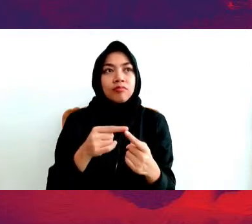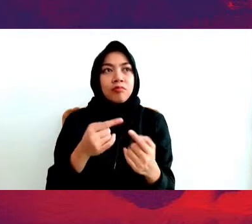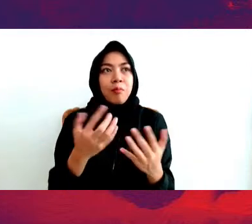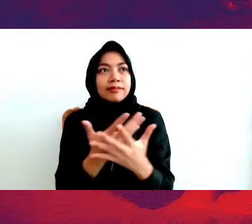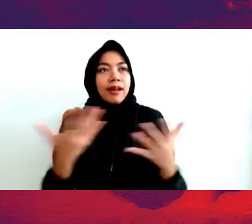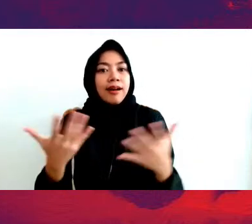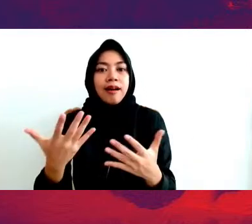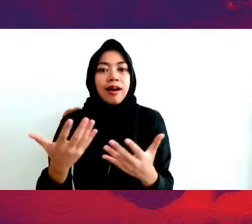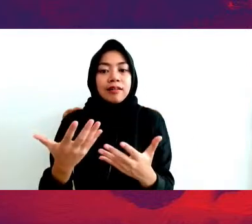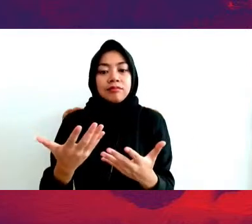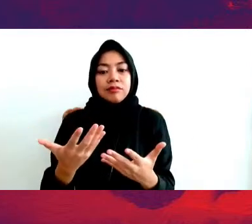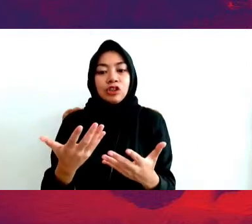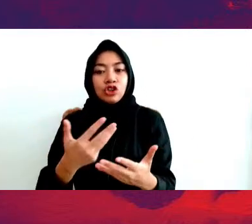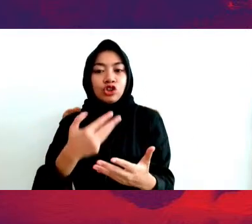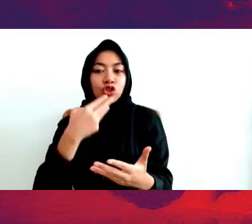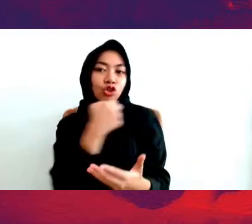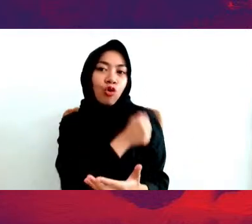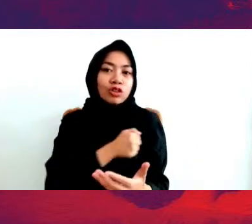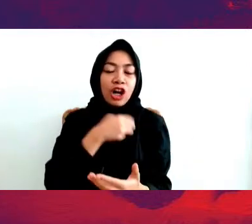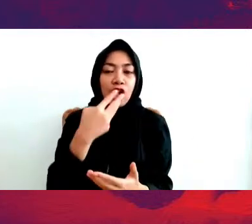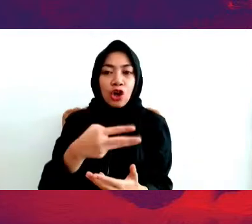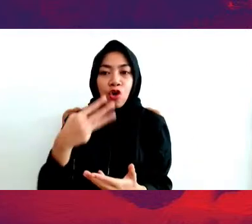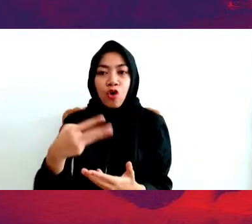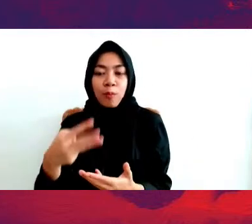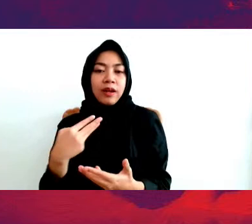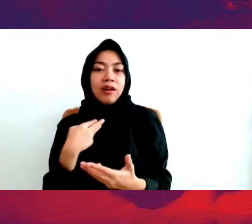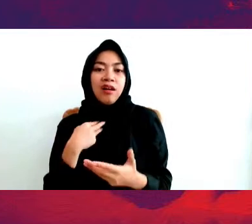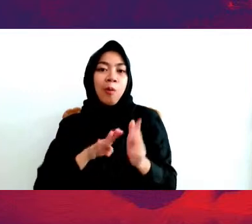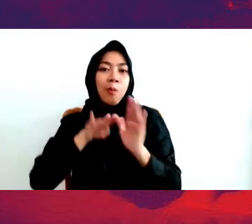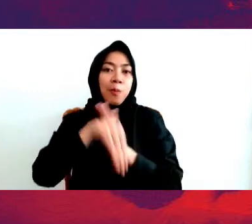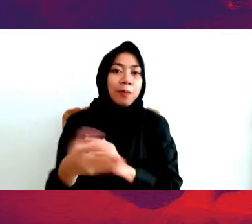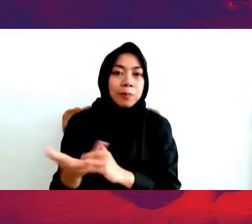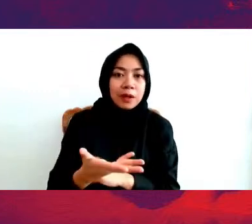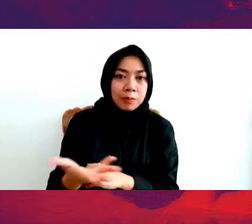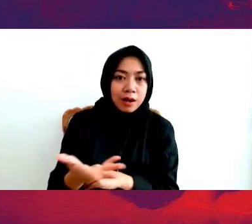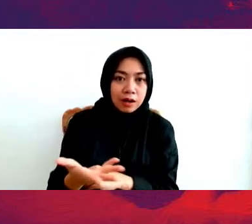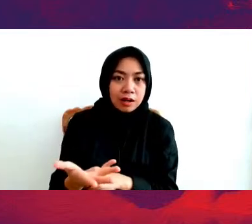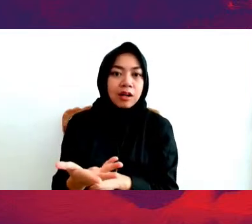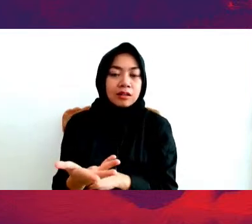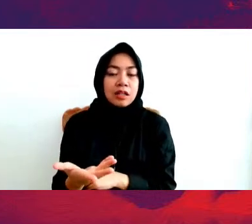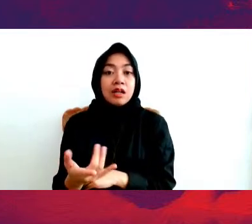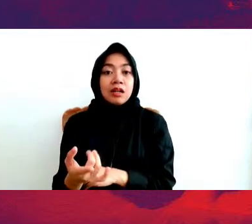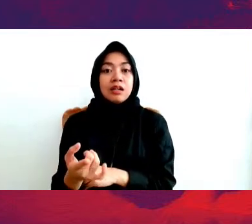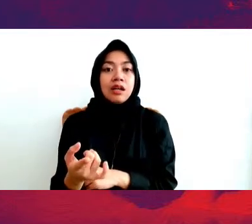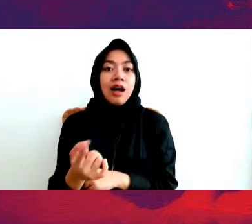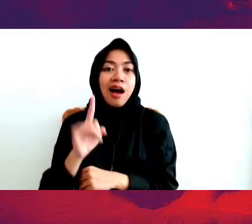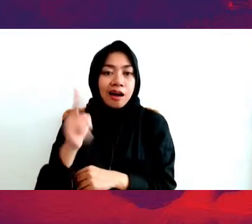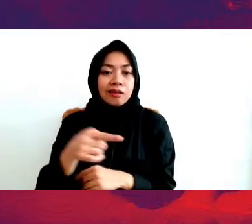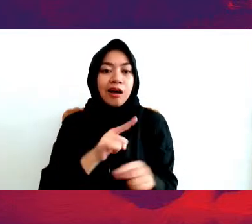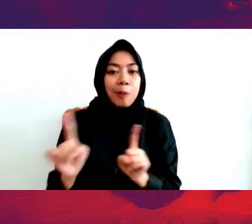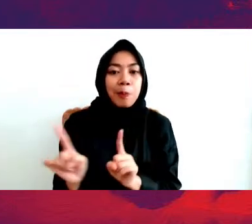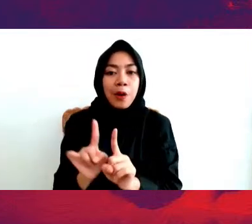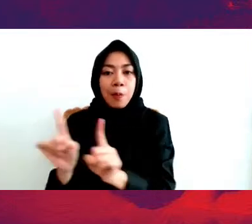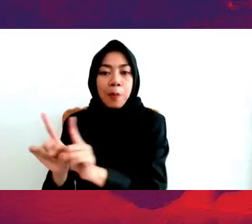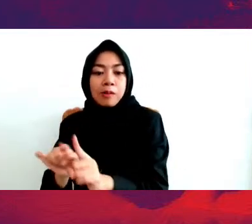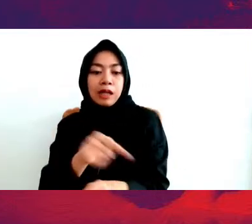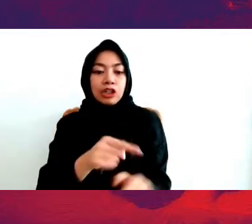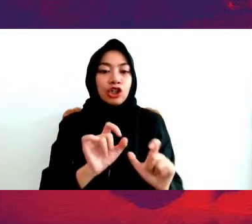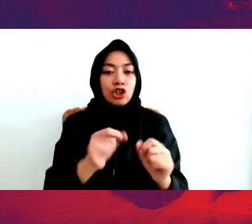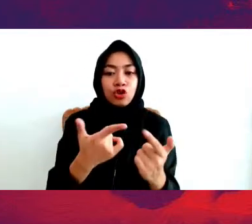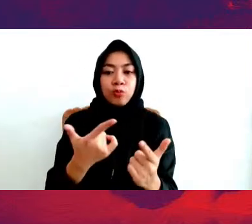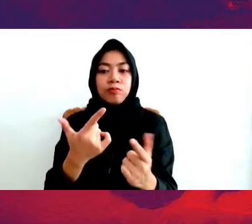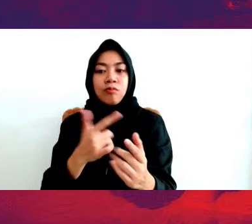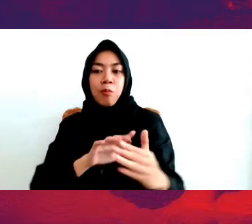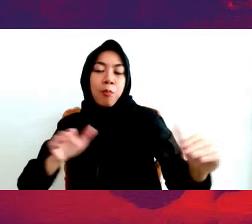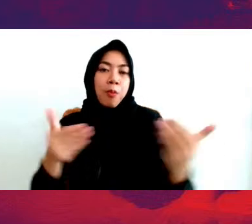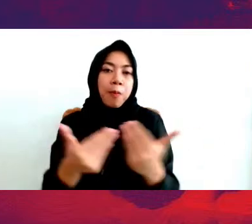or socioeconomic shocks are less likely to benefit from sufficient social assistance to protect their lives and